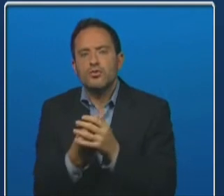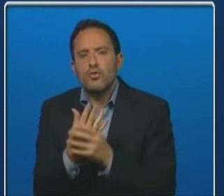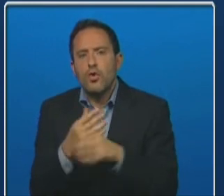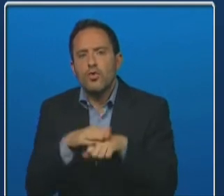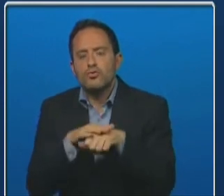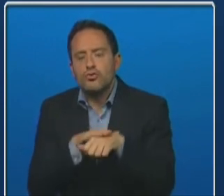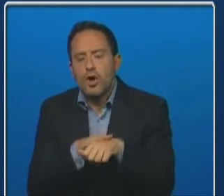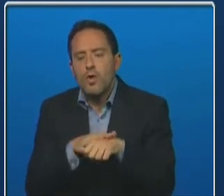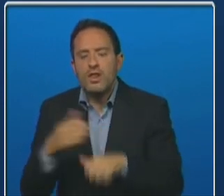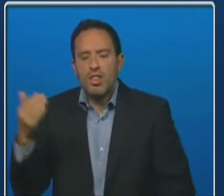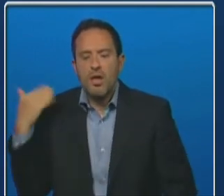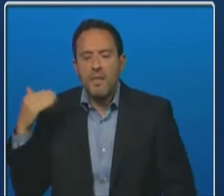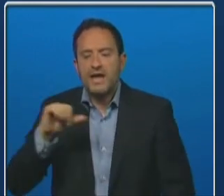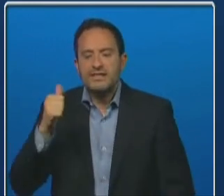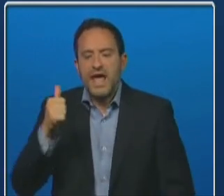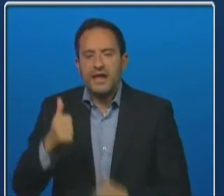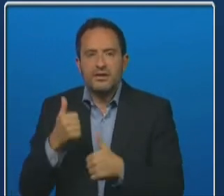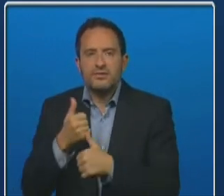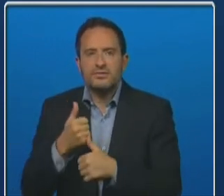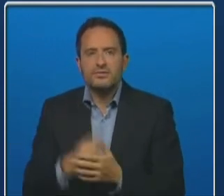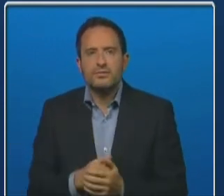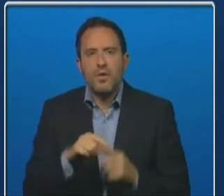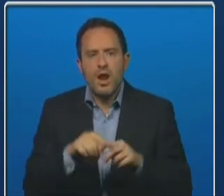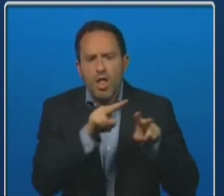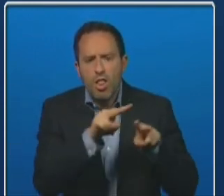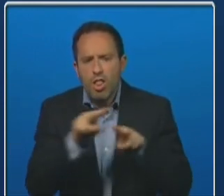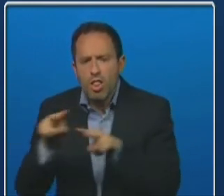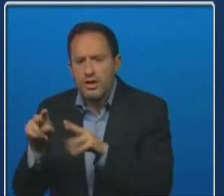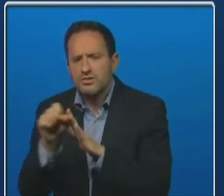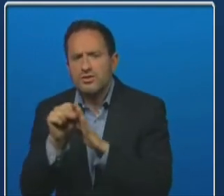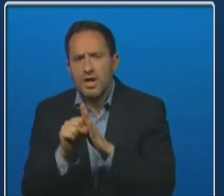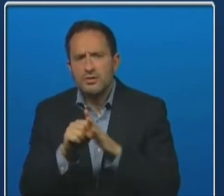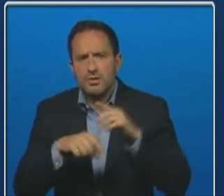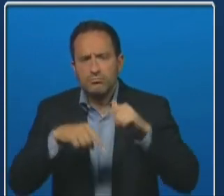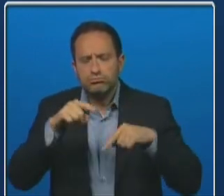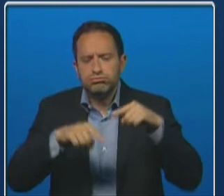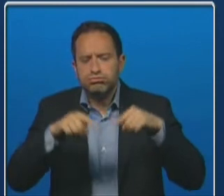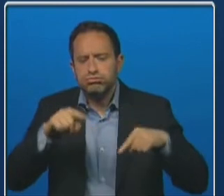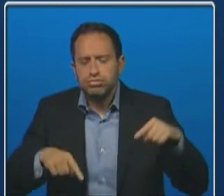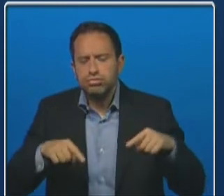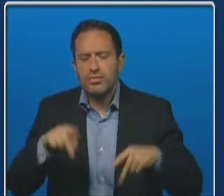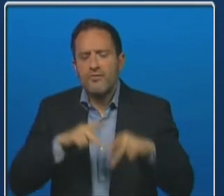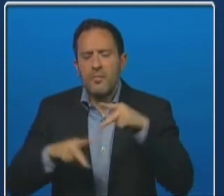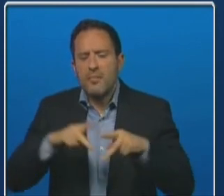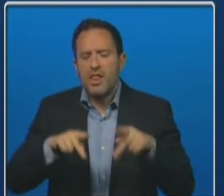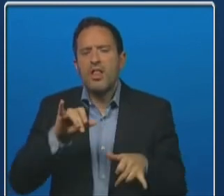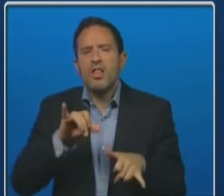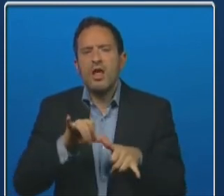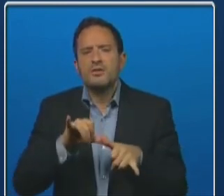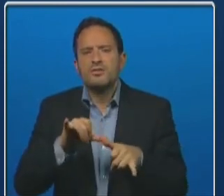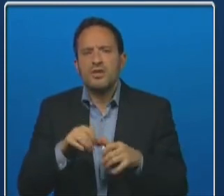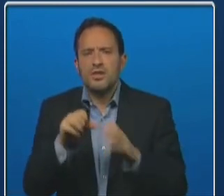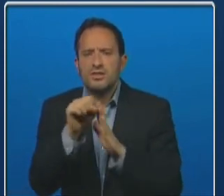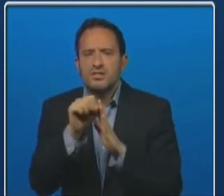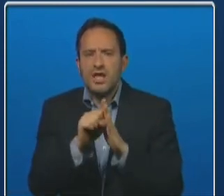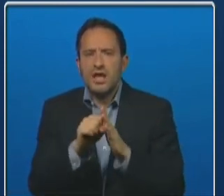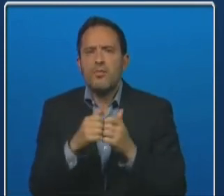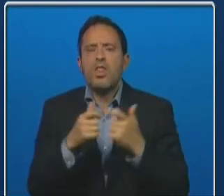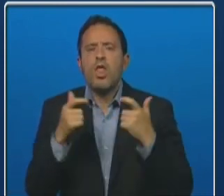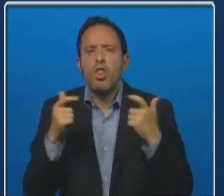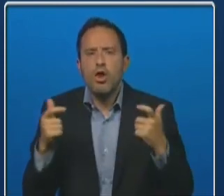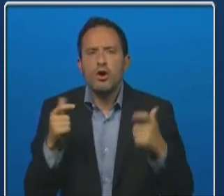last. When looking across the states, we see large variation in population sizes. The state with the largest 2020